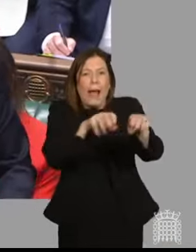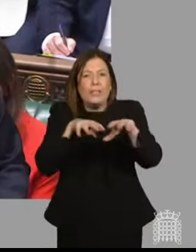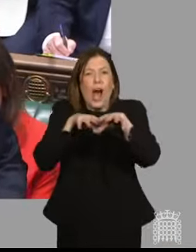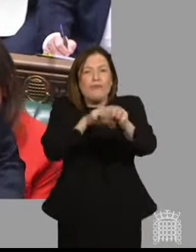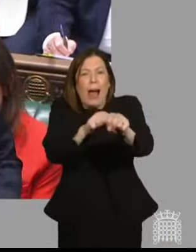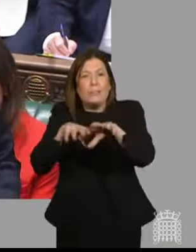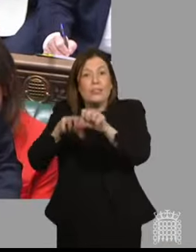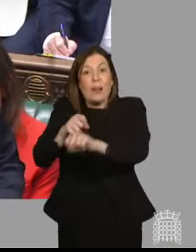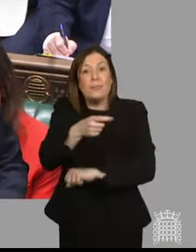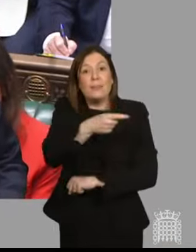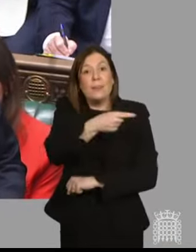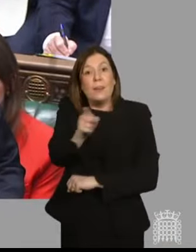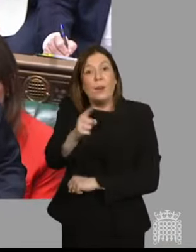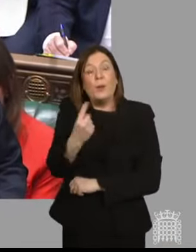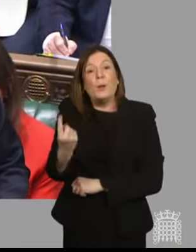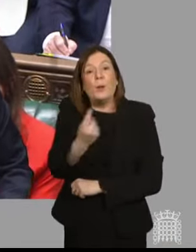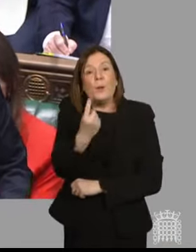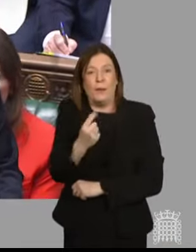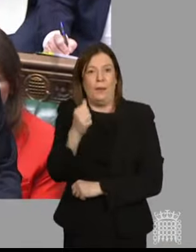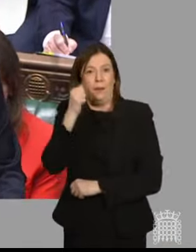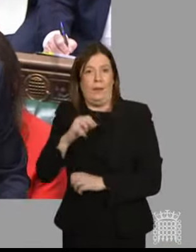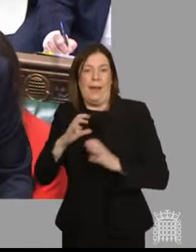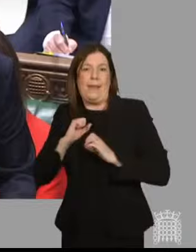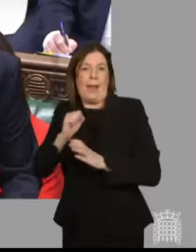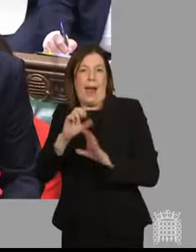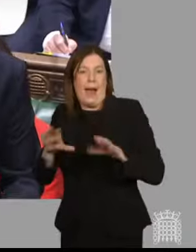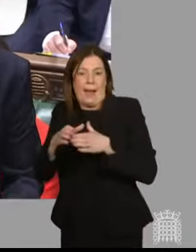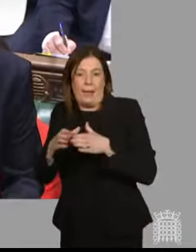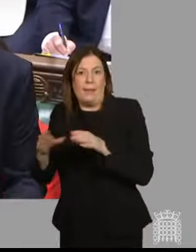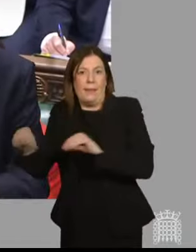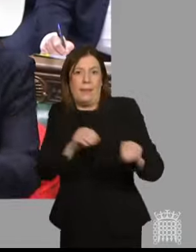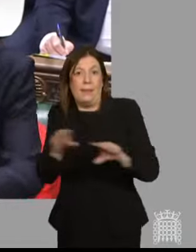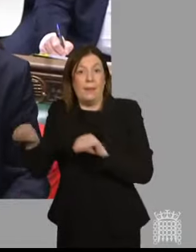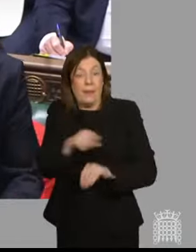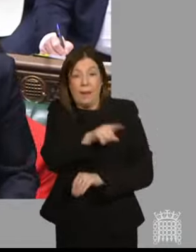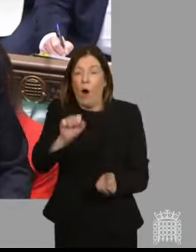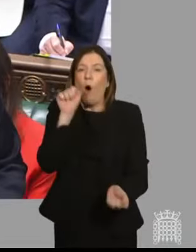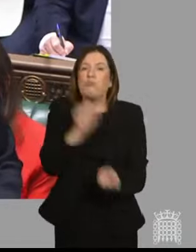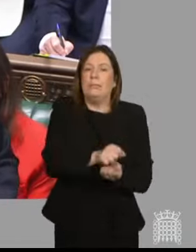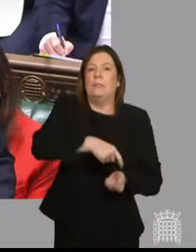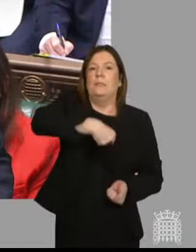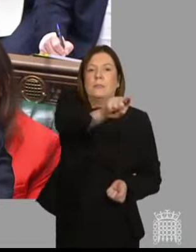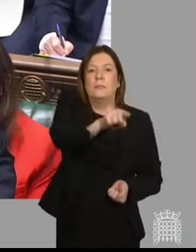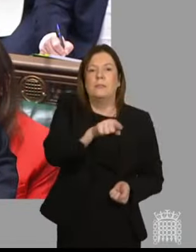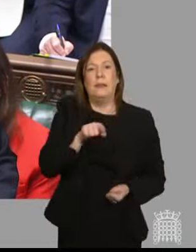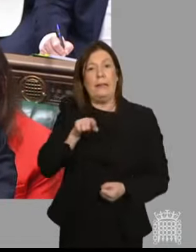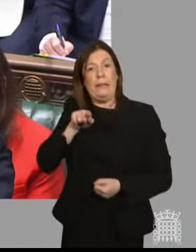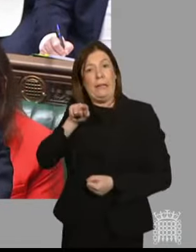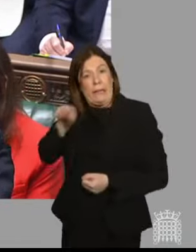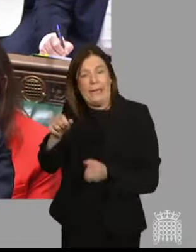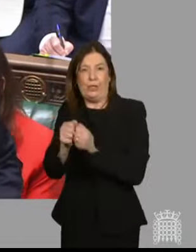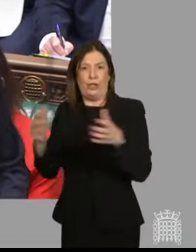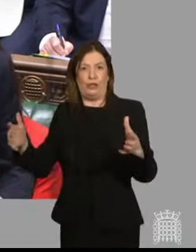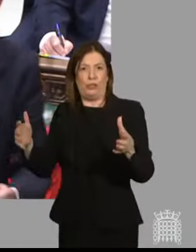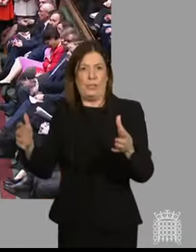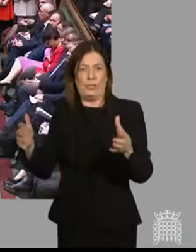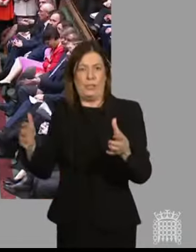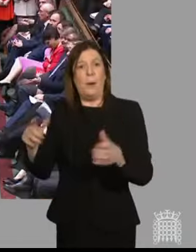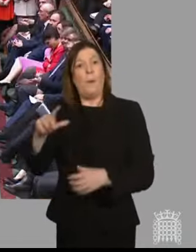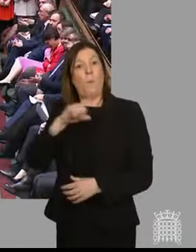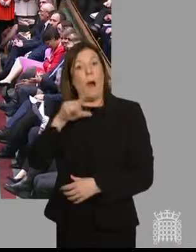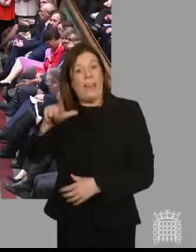to hundreds of years in prison. He opposed that because he chooses the criminal gangs over the British people every time.